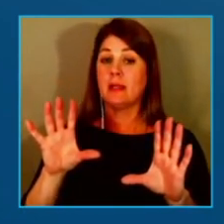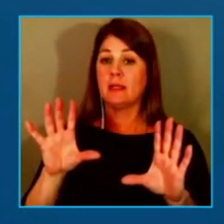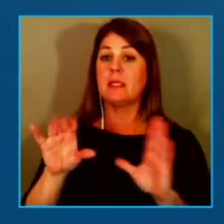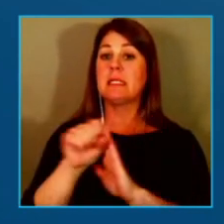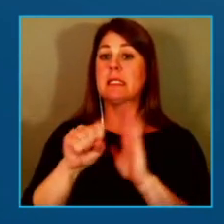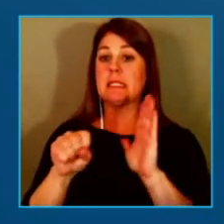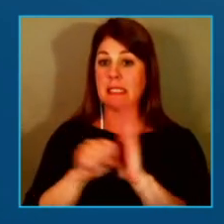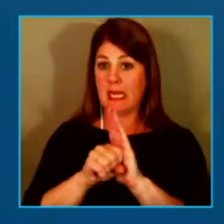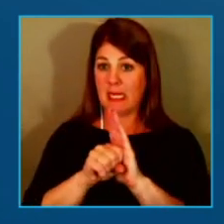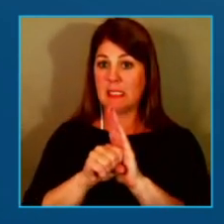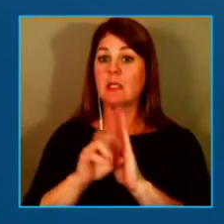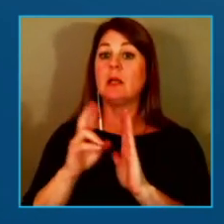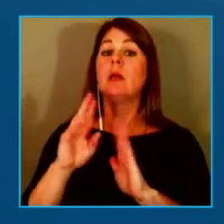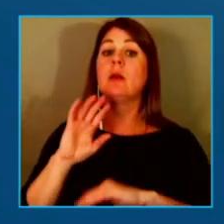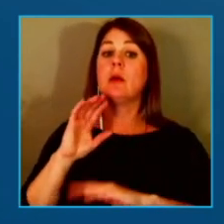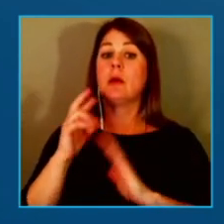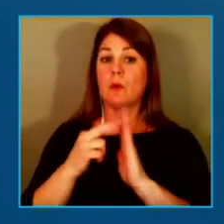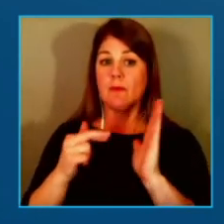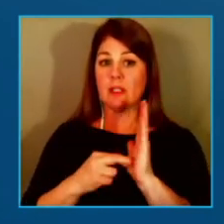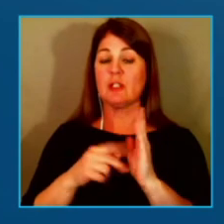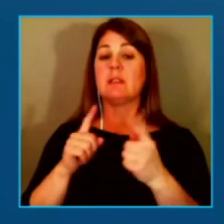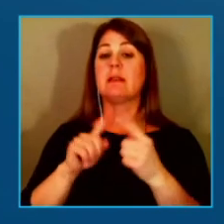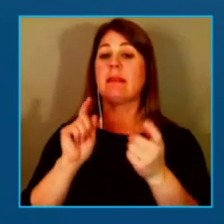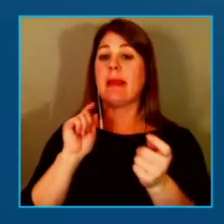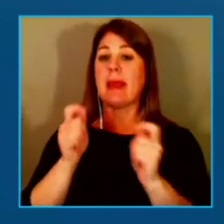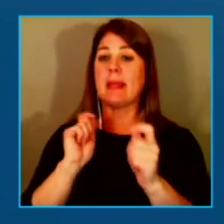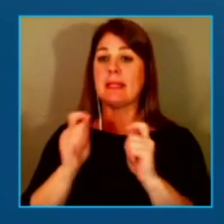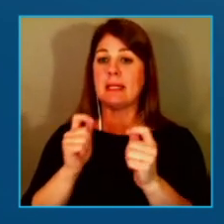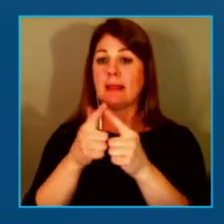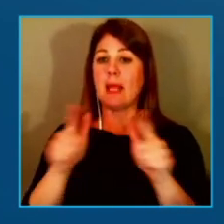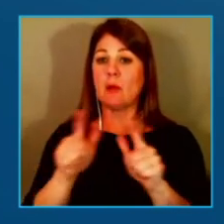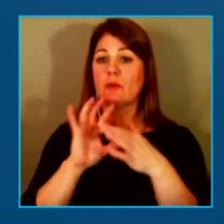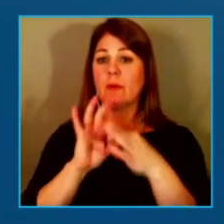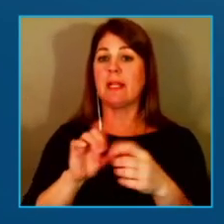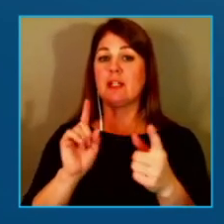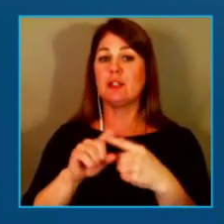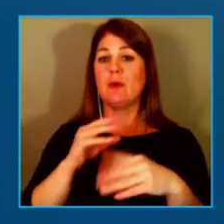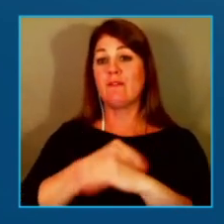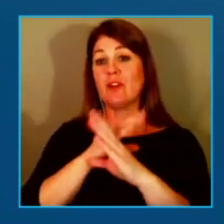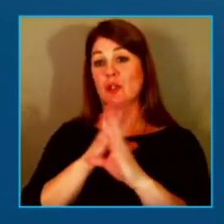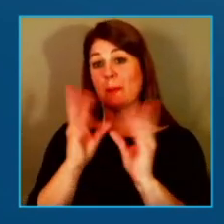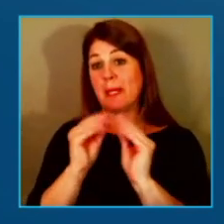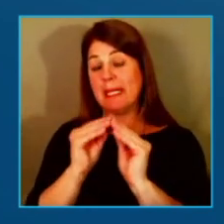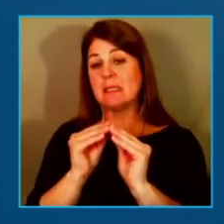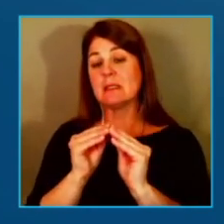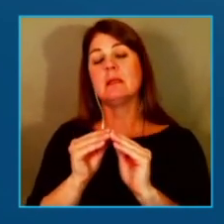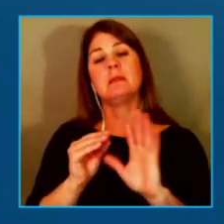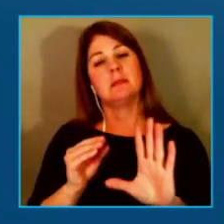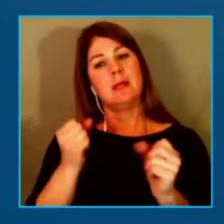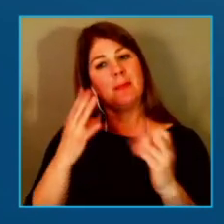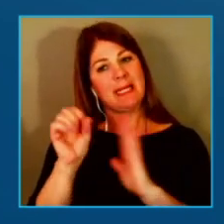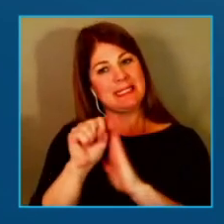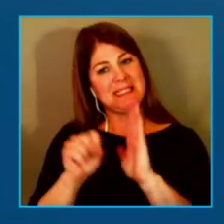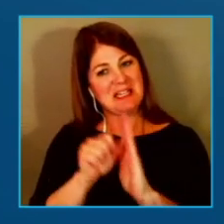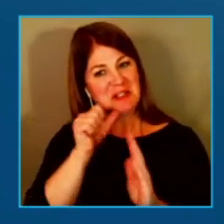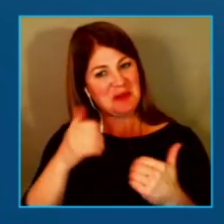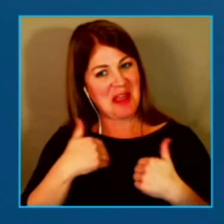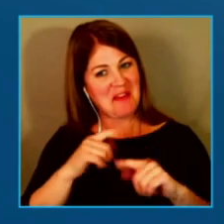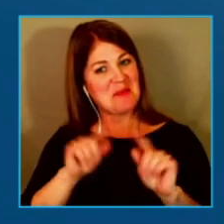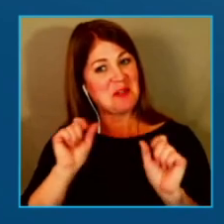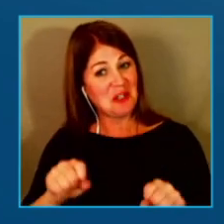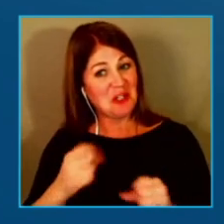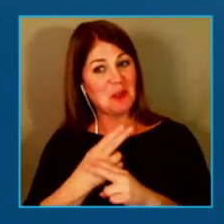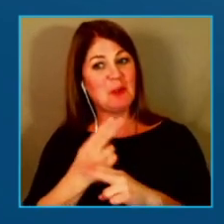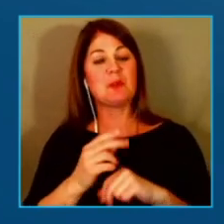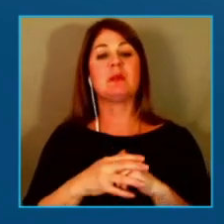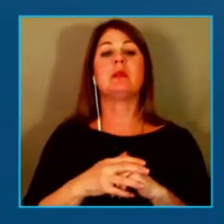added language on virtual meetings, which probably a lot of state parties don't have that language yet, but could use. They set